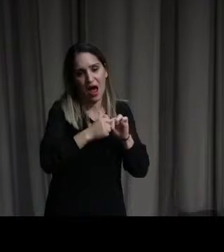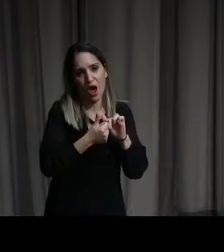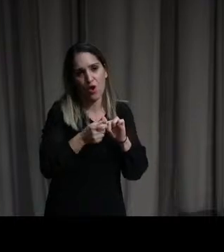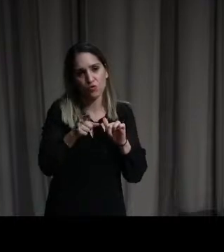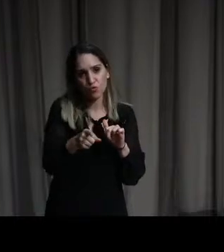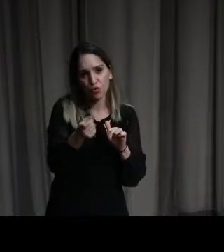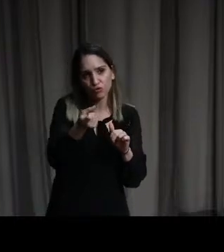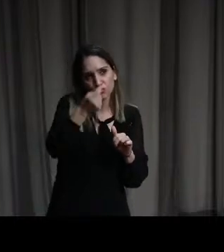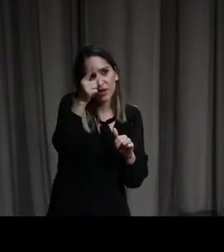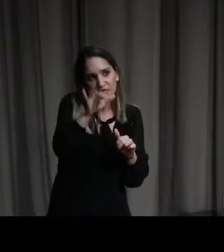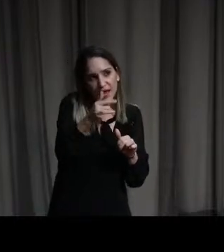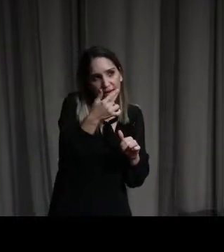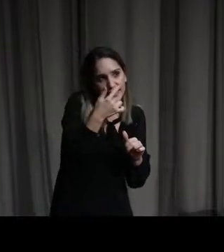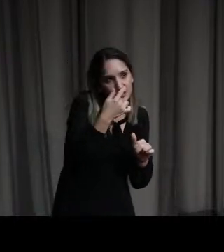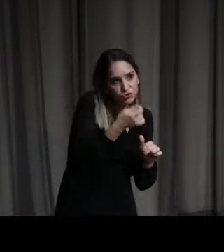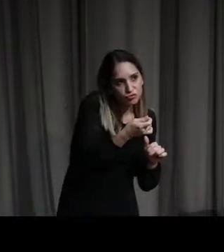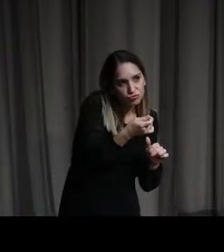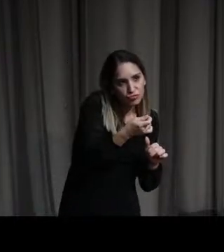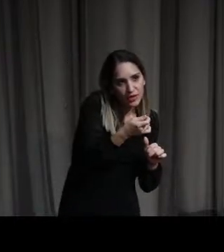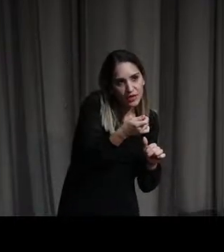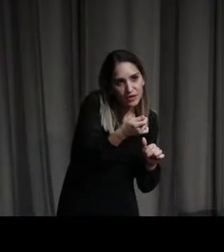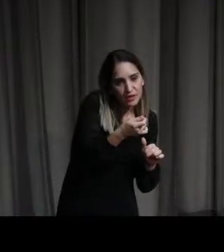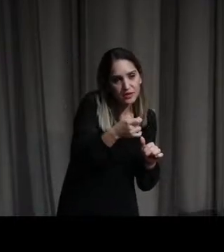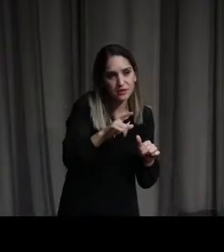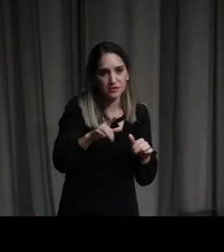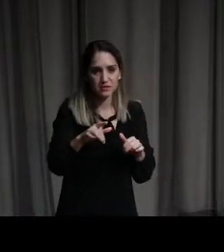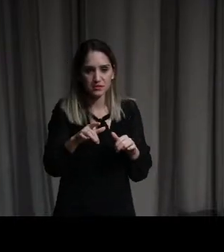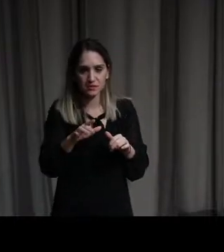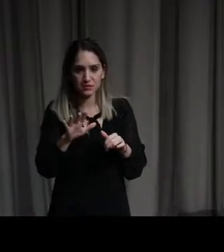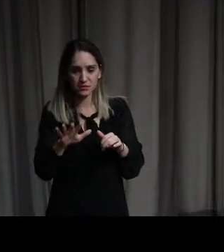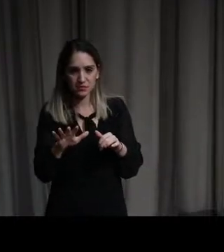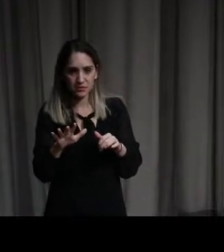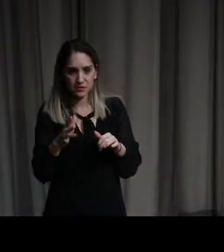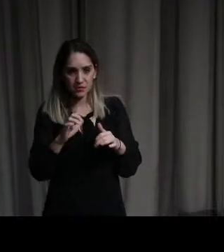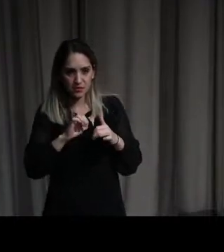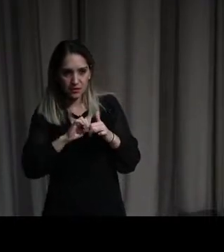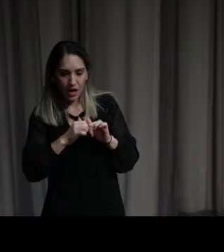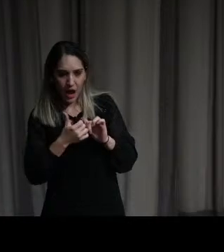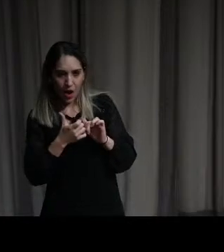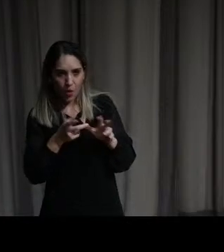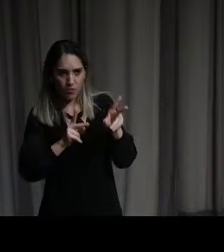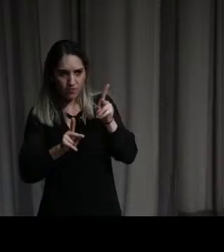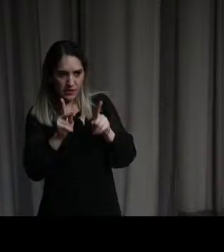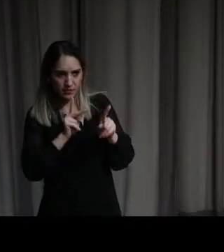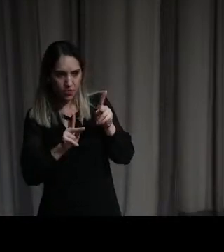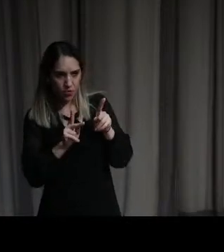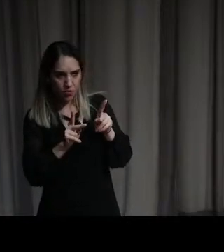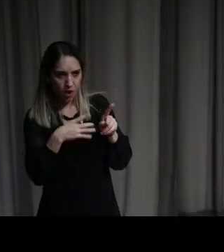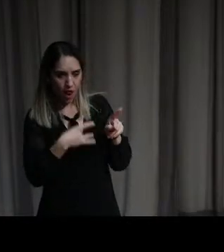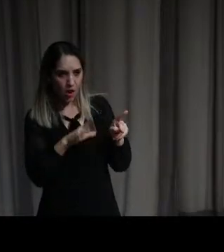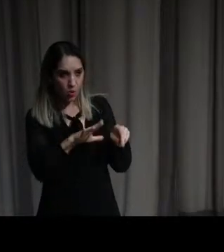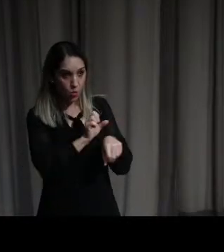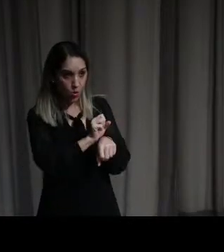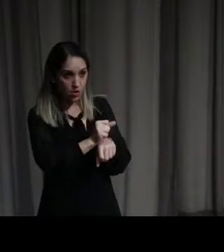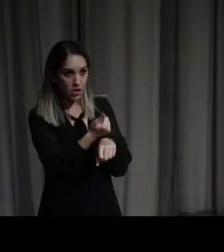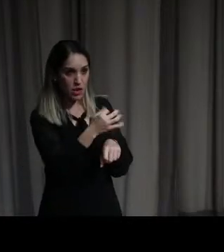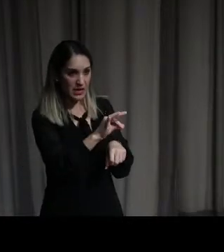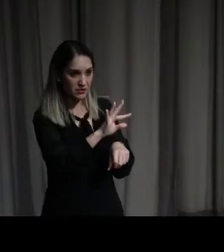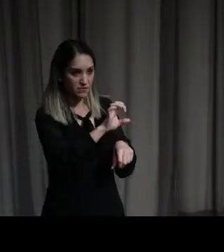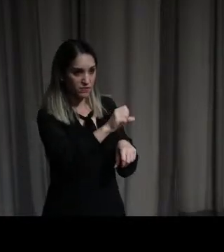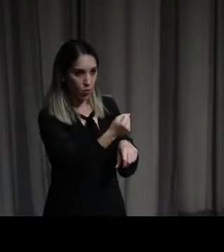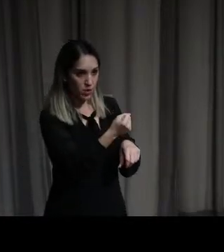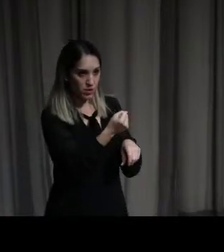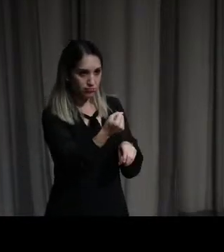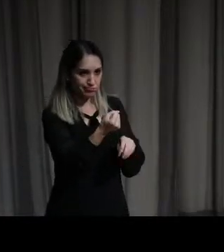understand that interest, like, that led MoMA, for instance, to acquire his work in the 40s, and then later